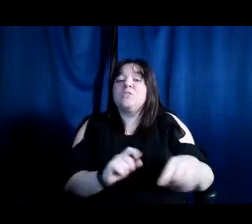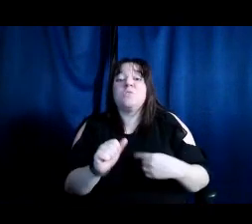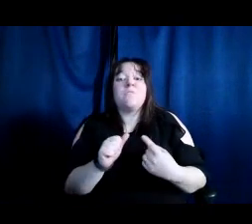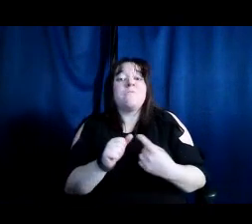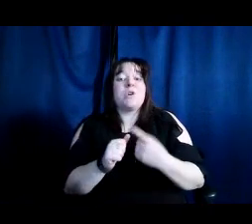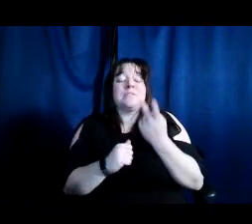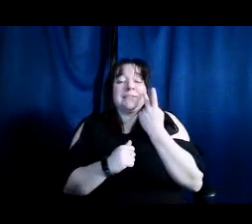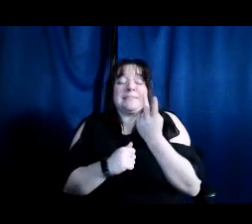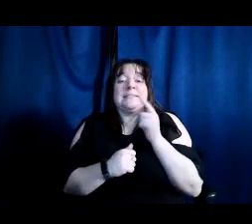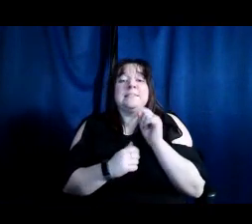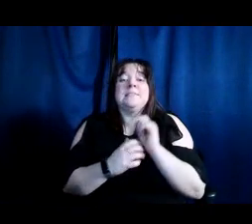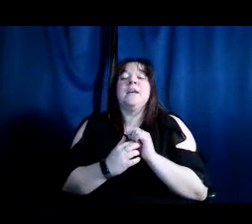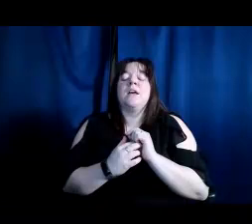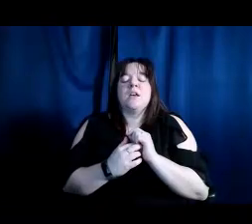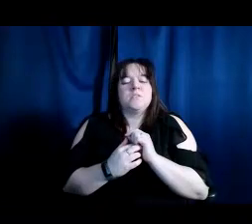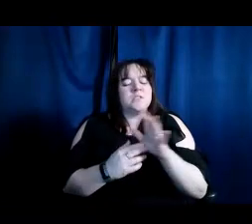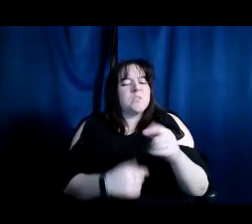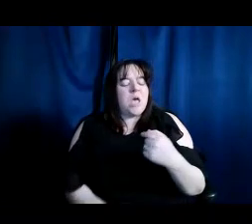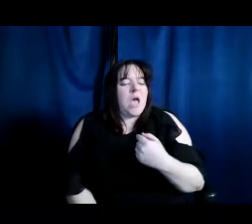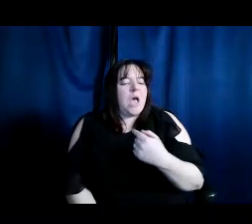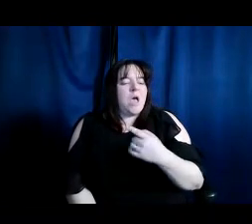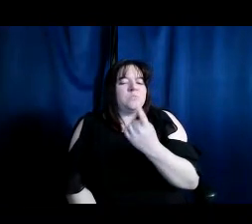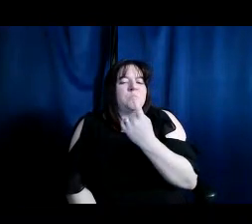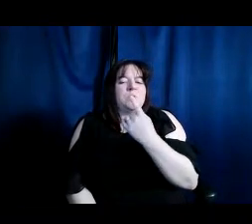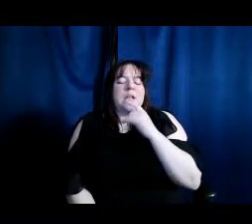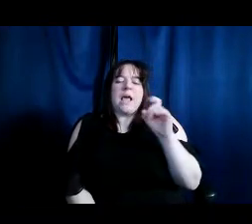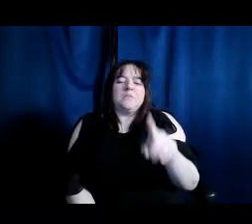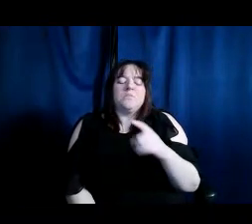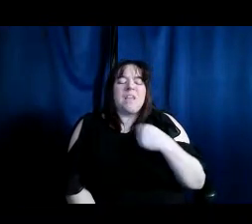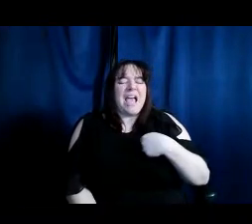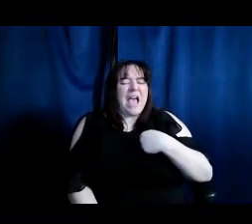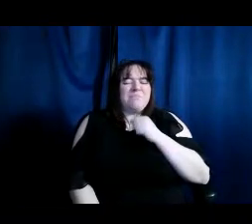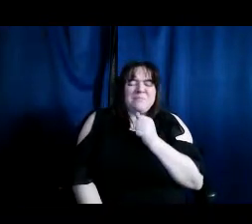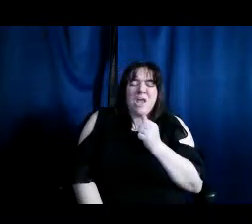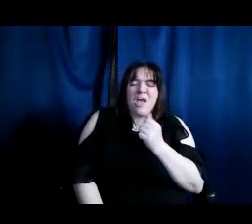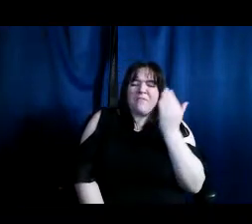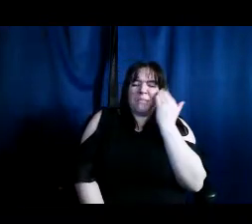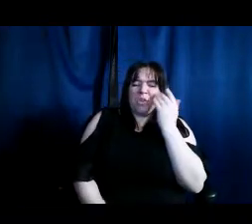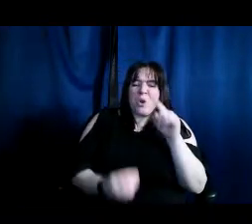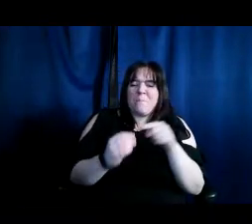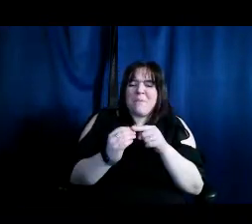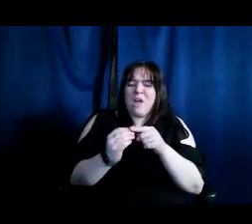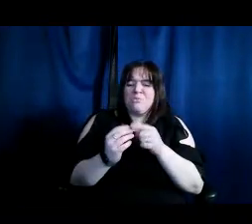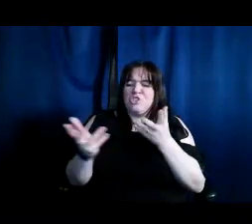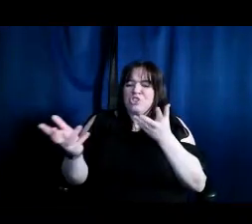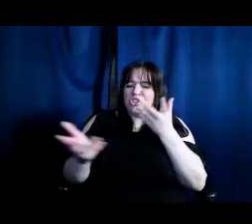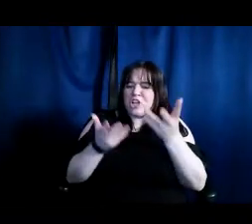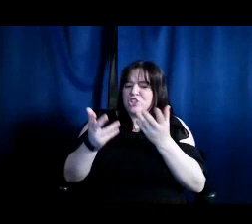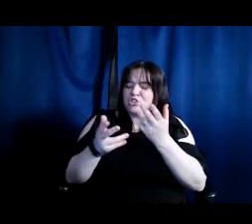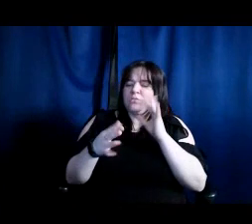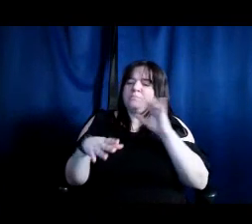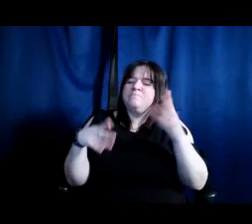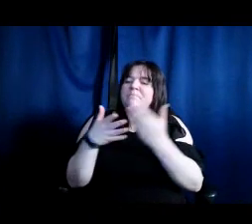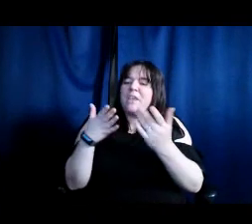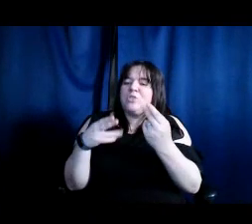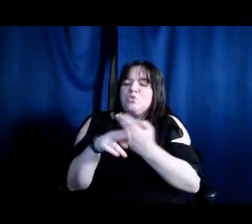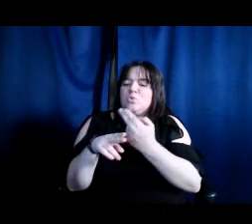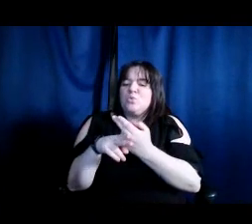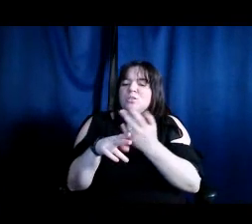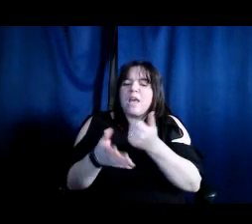question is, I'm not familiar with gestures used to navigate websites. Are there any examples?